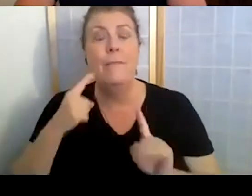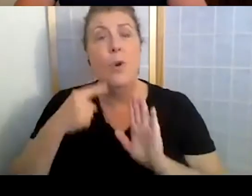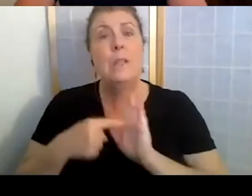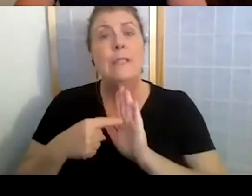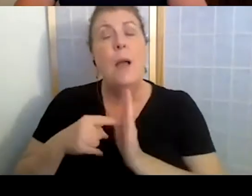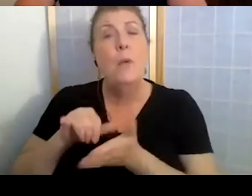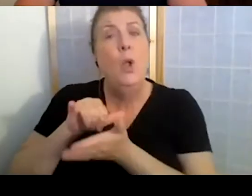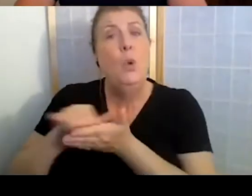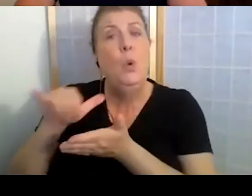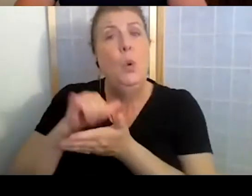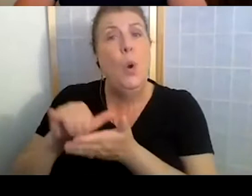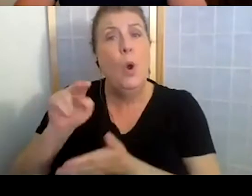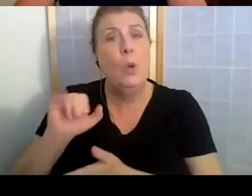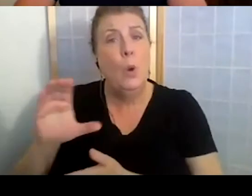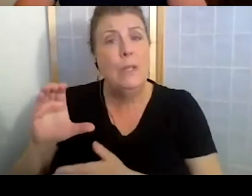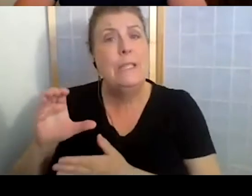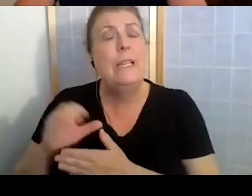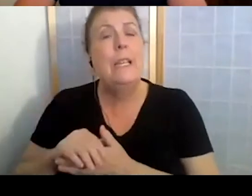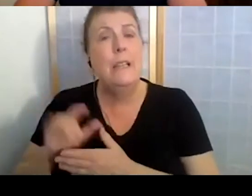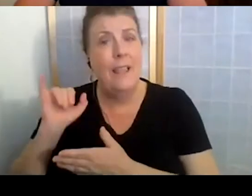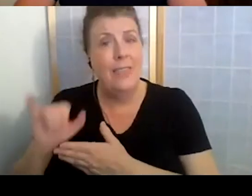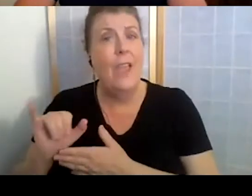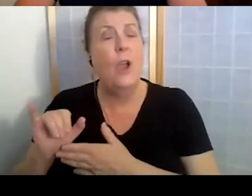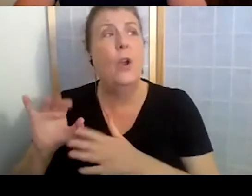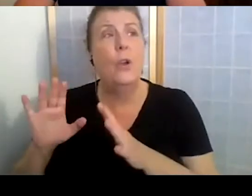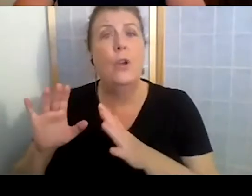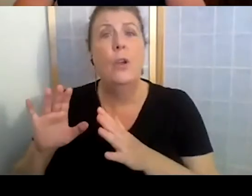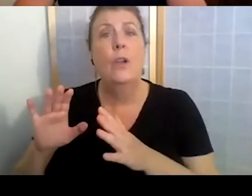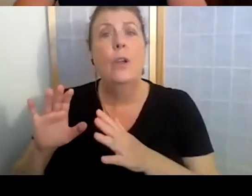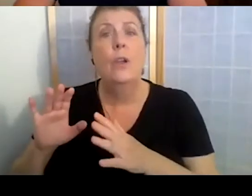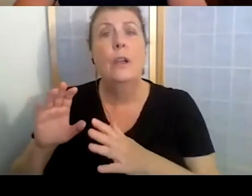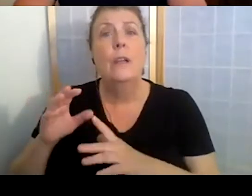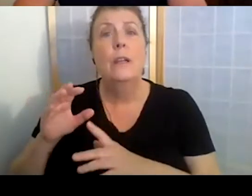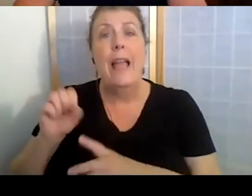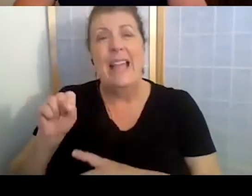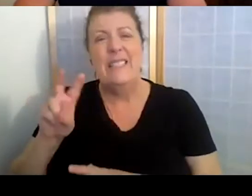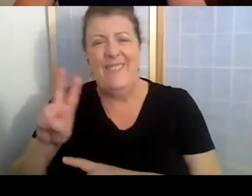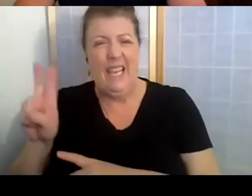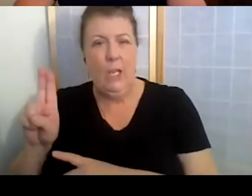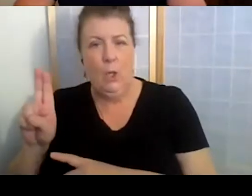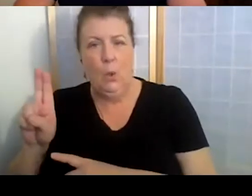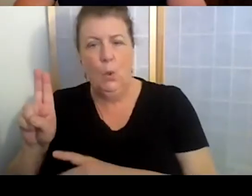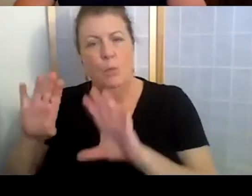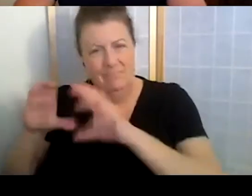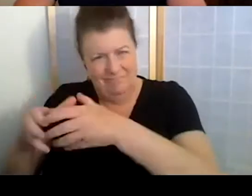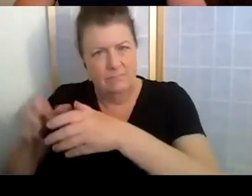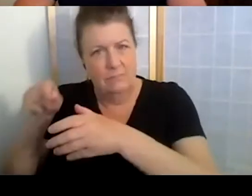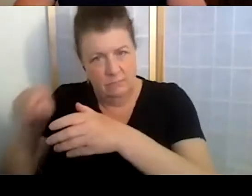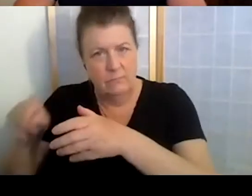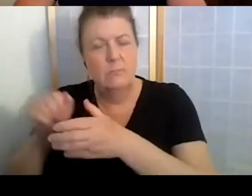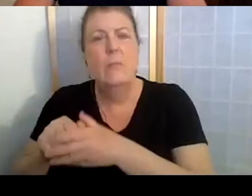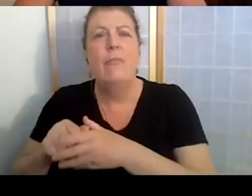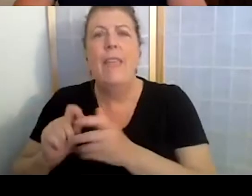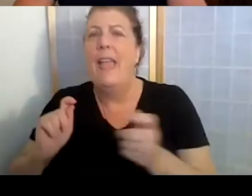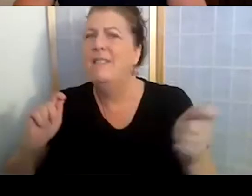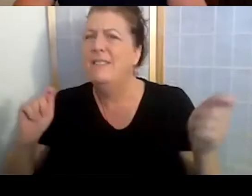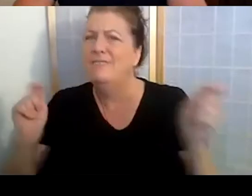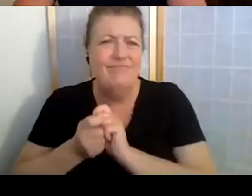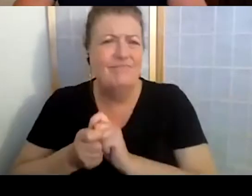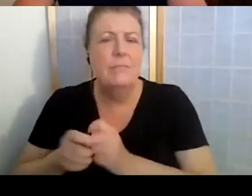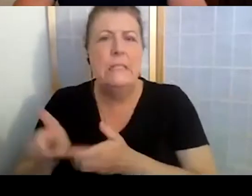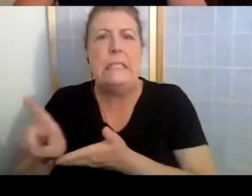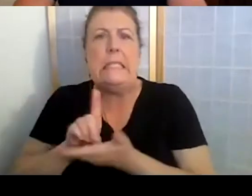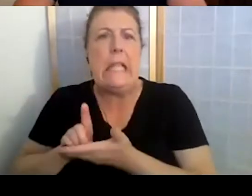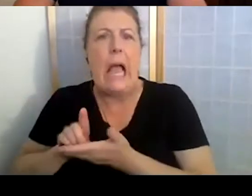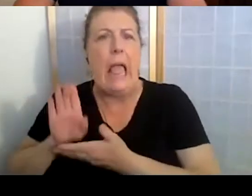completely physically redesigned their space because they realized that the space which was normal to them was